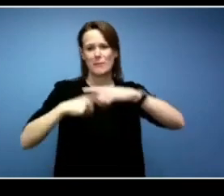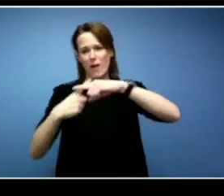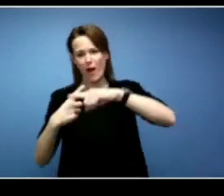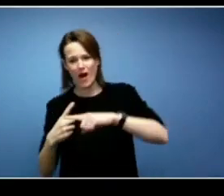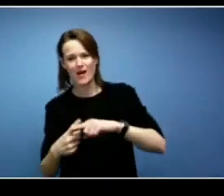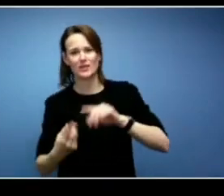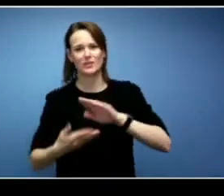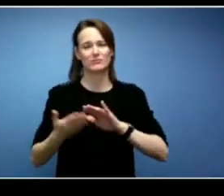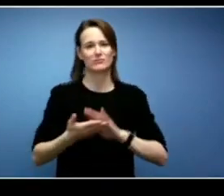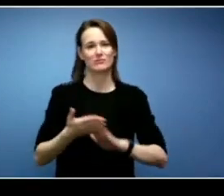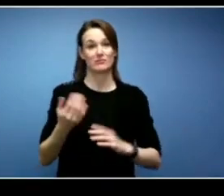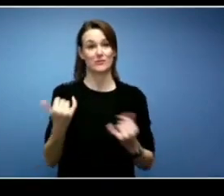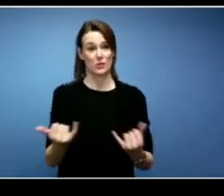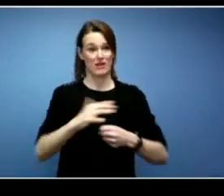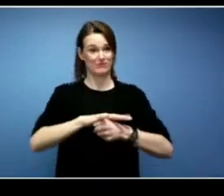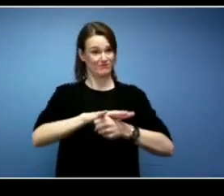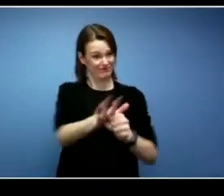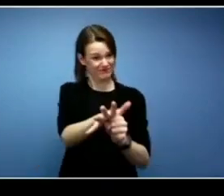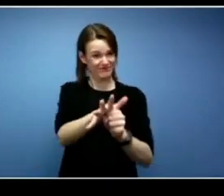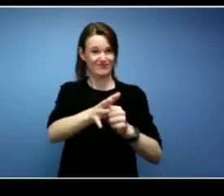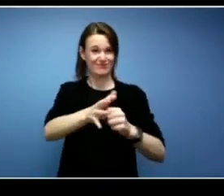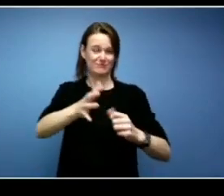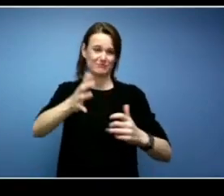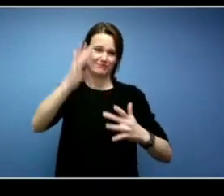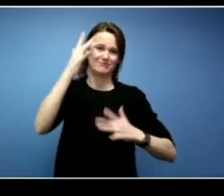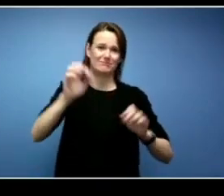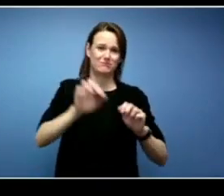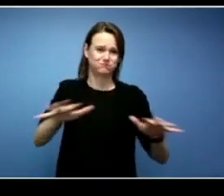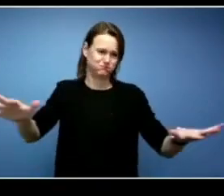that we're living through right now with the pandemic?